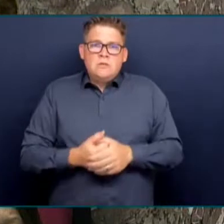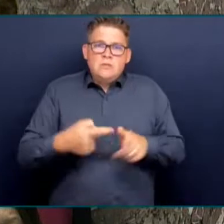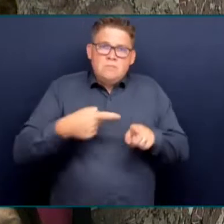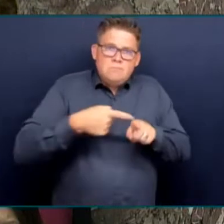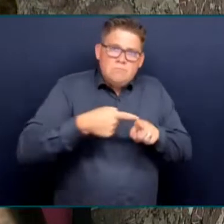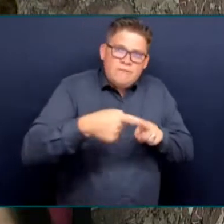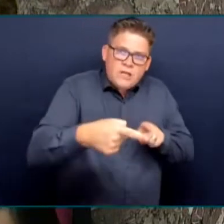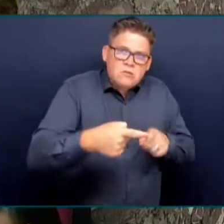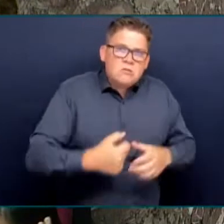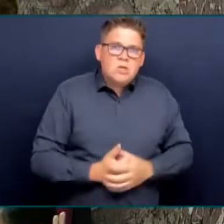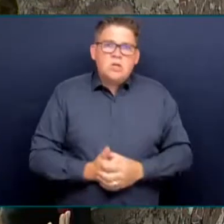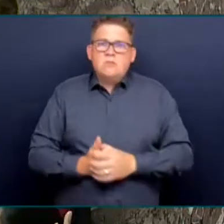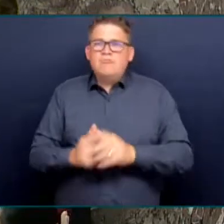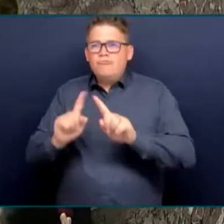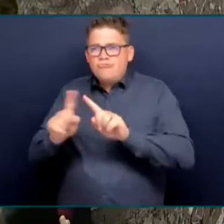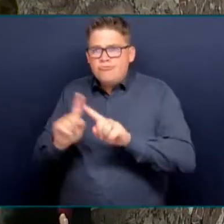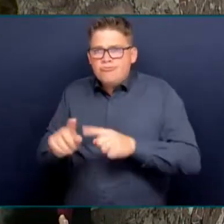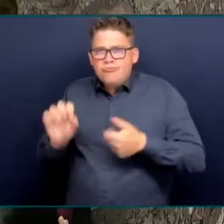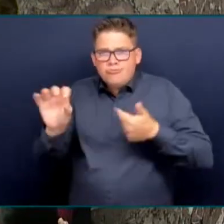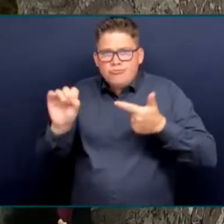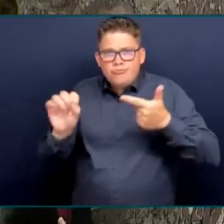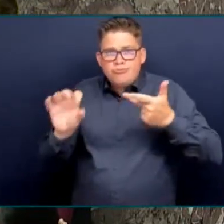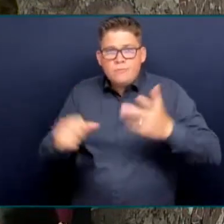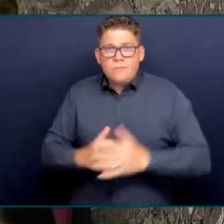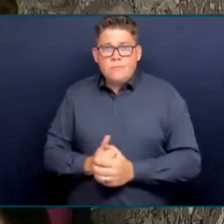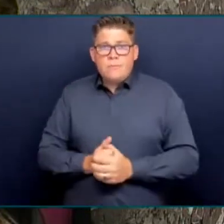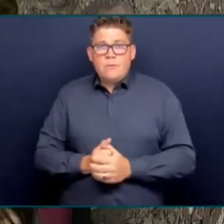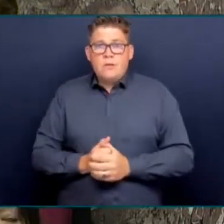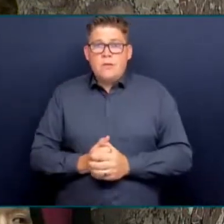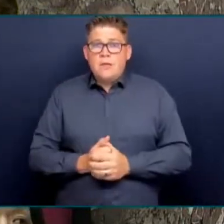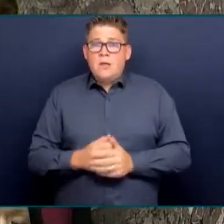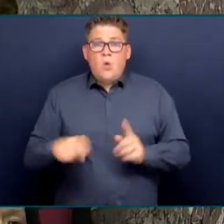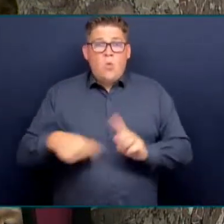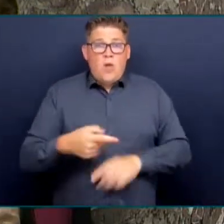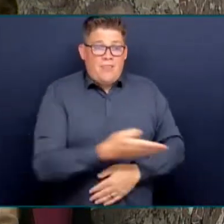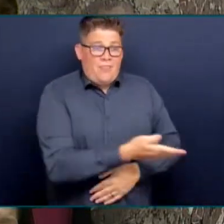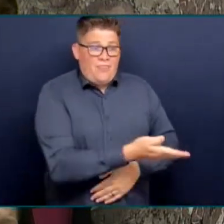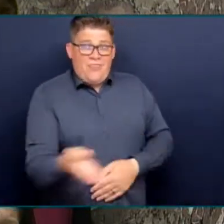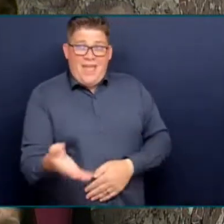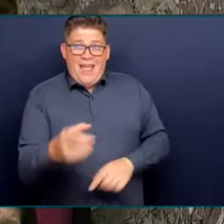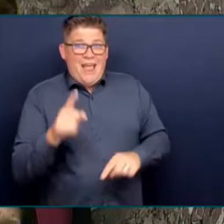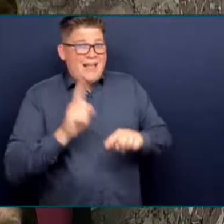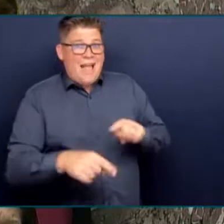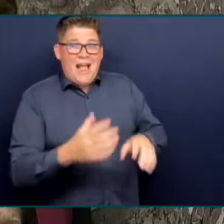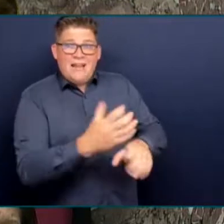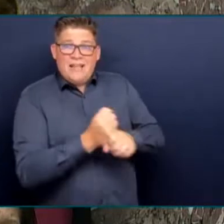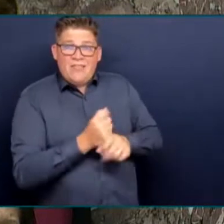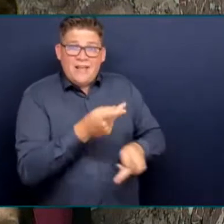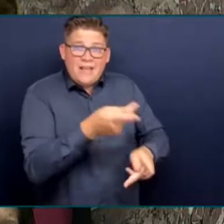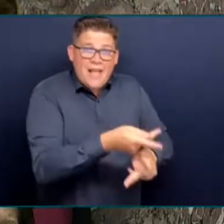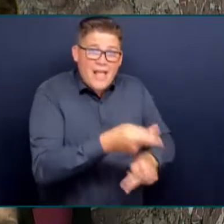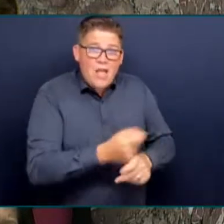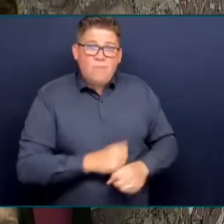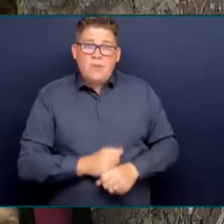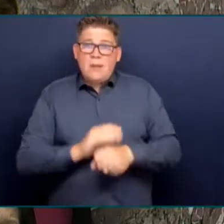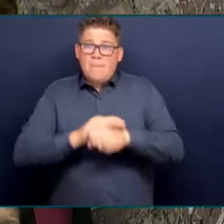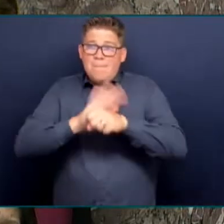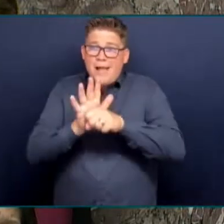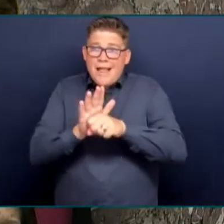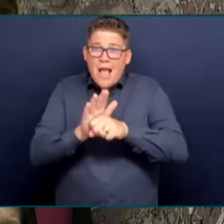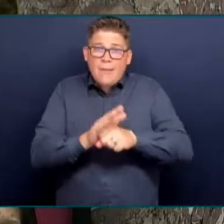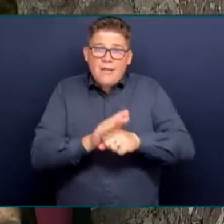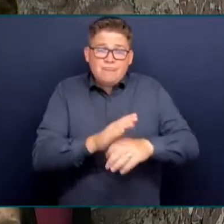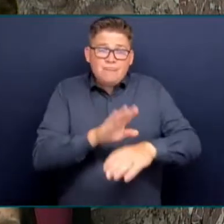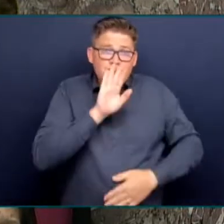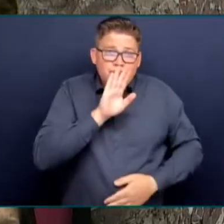get the care that they need, the challenges of being in a pandemic and the overdose public health emergencies, and the exceptional steps that have